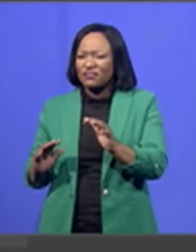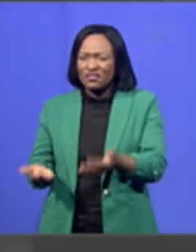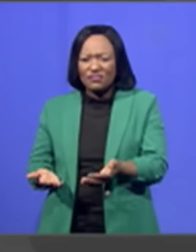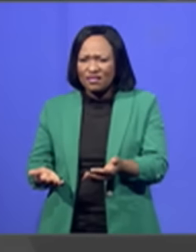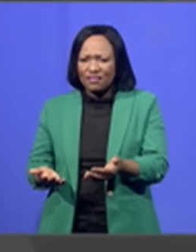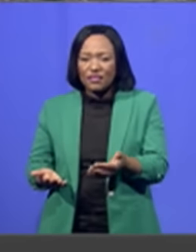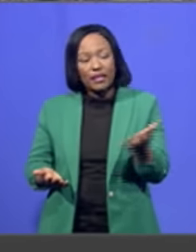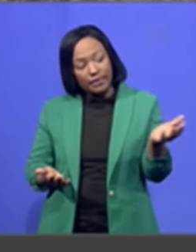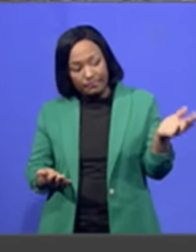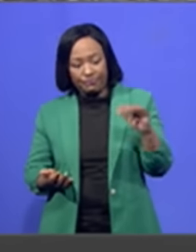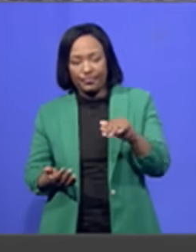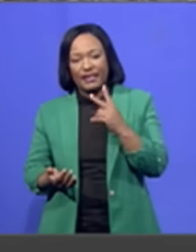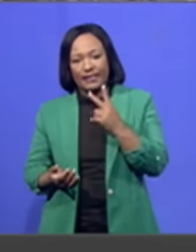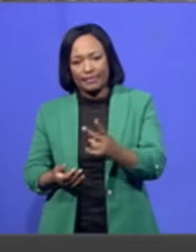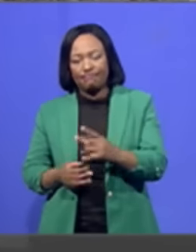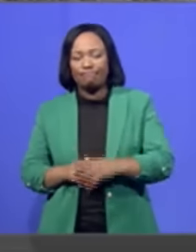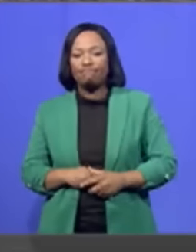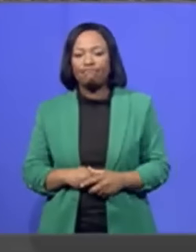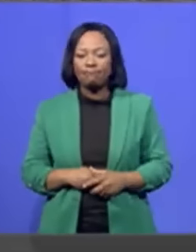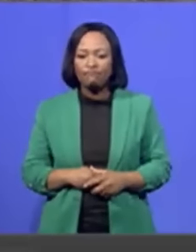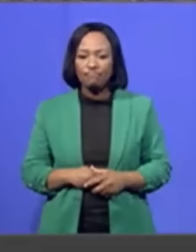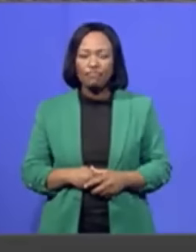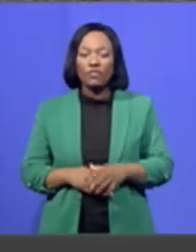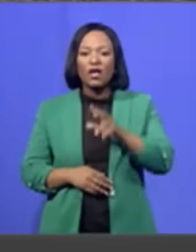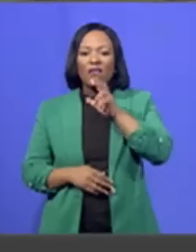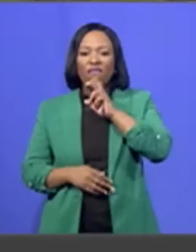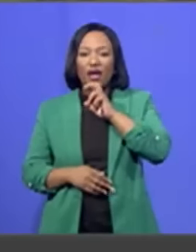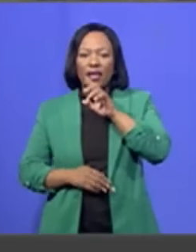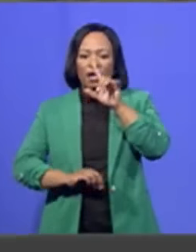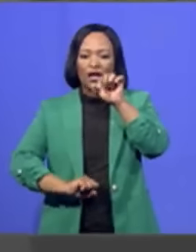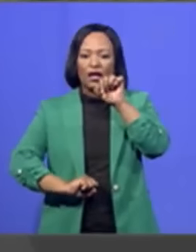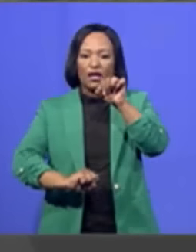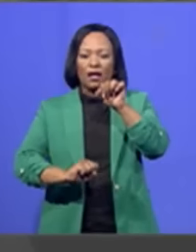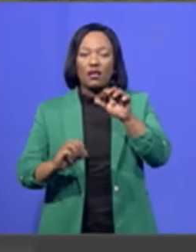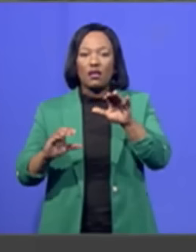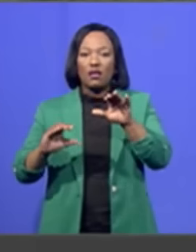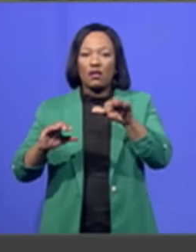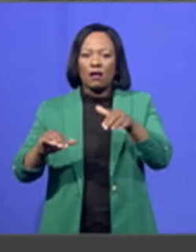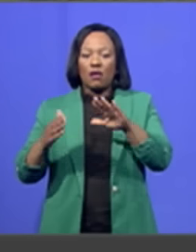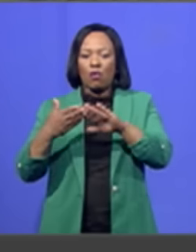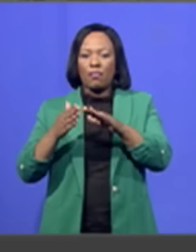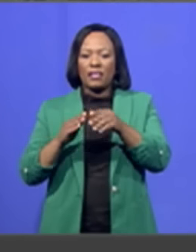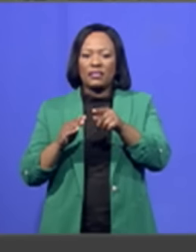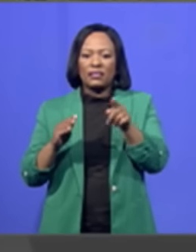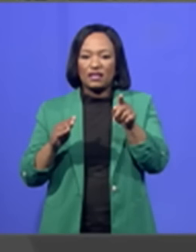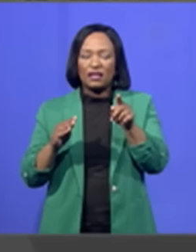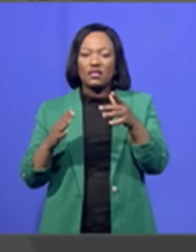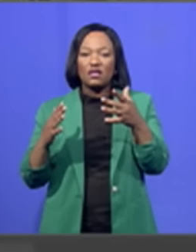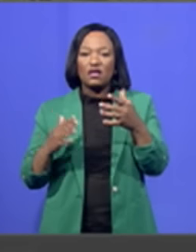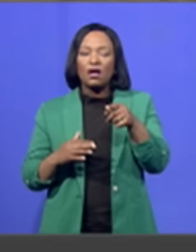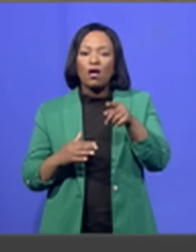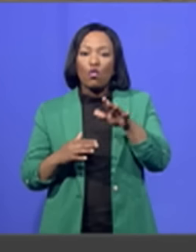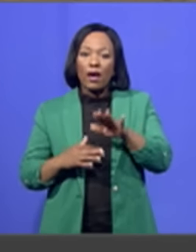said, come and see. Megwanto e thomile ka la botlhano nakong ya ge sehlopha sa badudi se nepile dikarolo tša šušumela ya Esla Park. Bontši